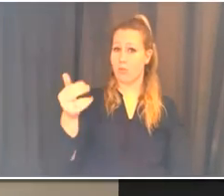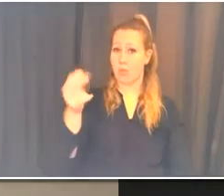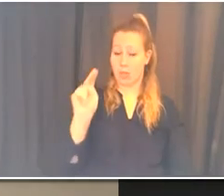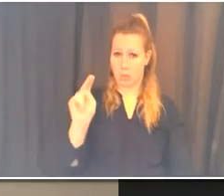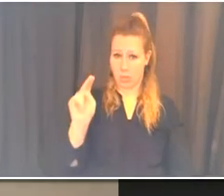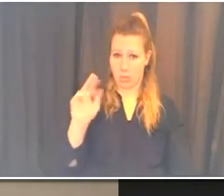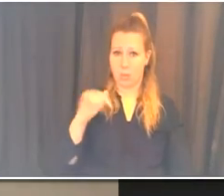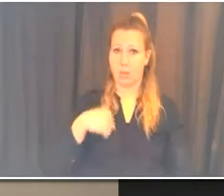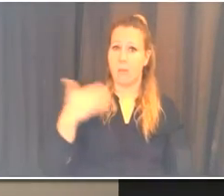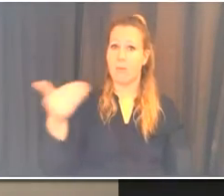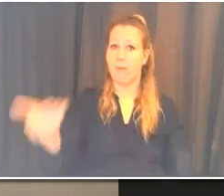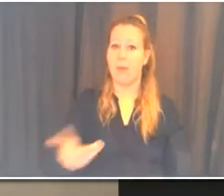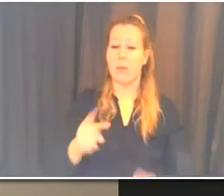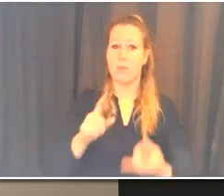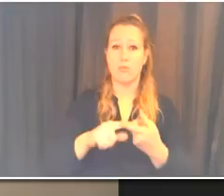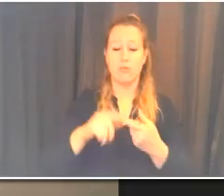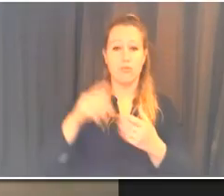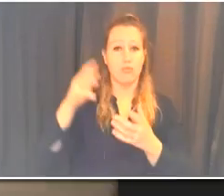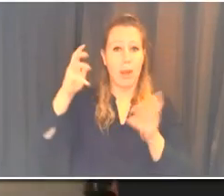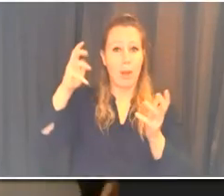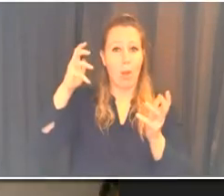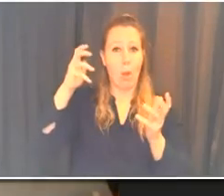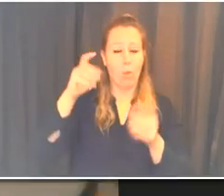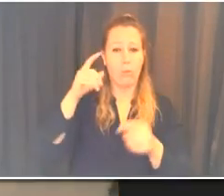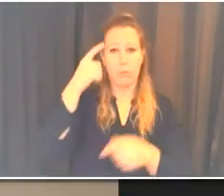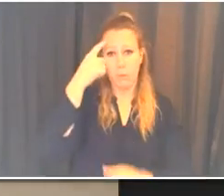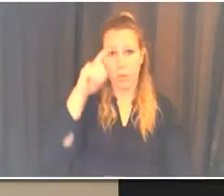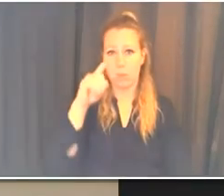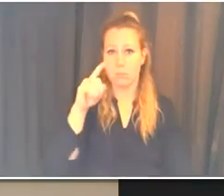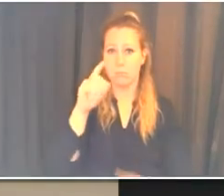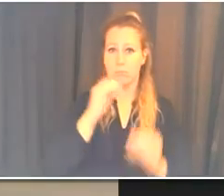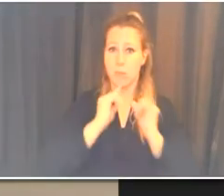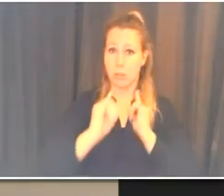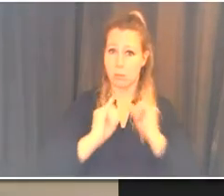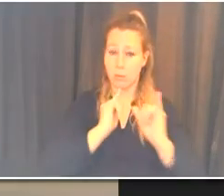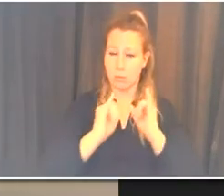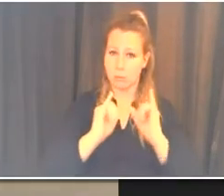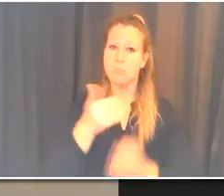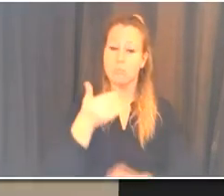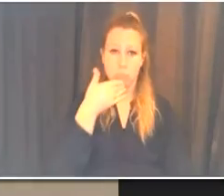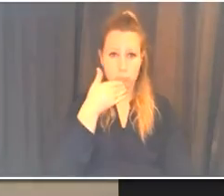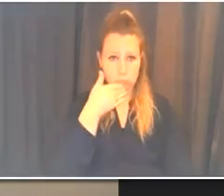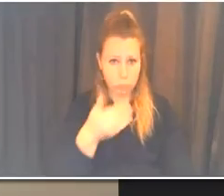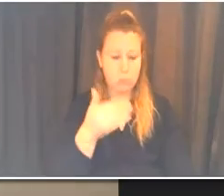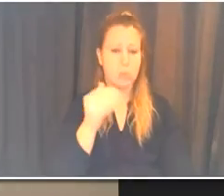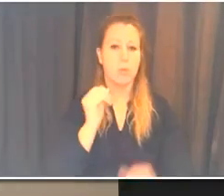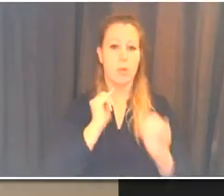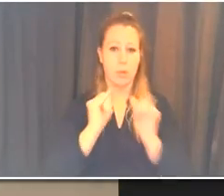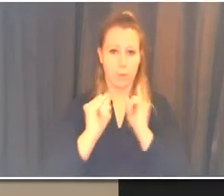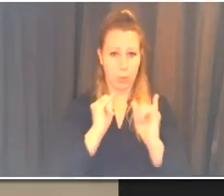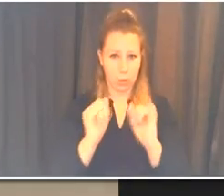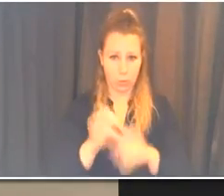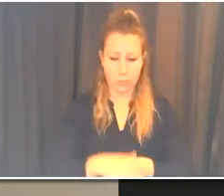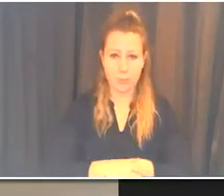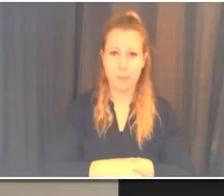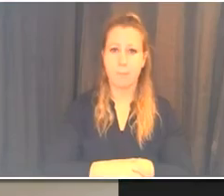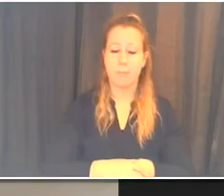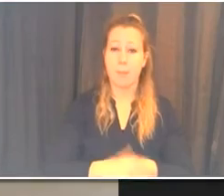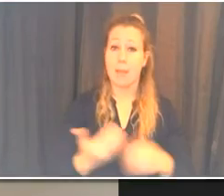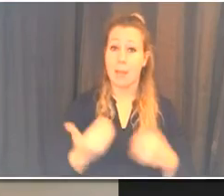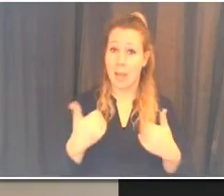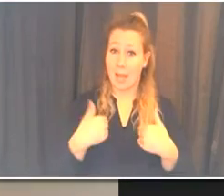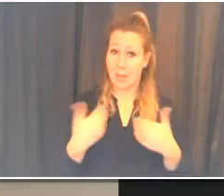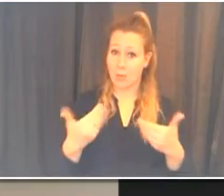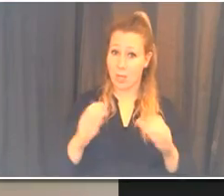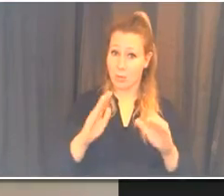to do philanthropy work on Saturdays in the Bronx to provide information about uh divorce or deportations